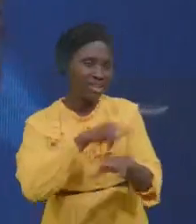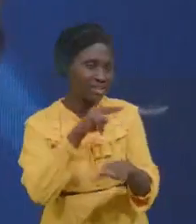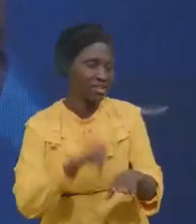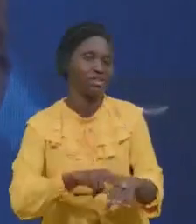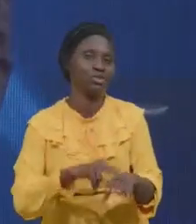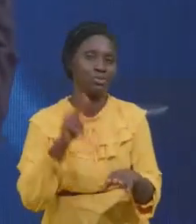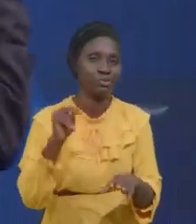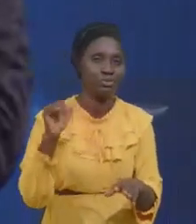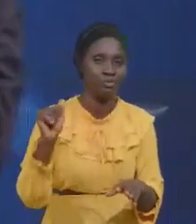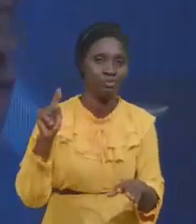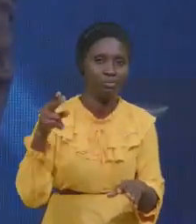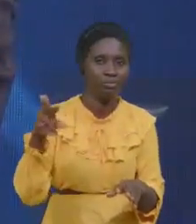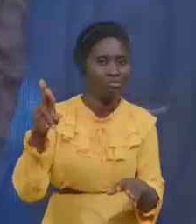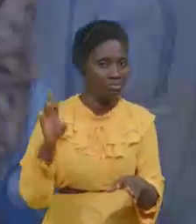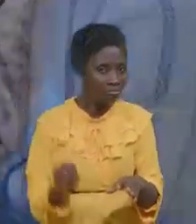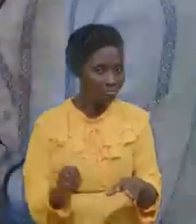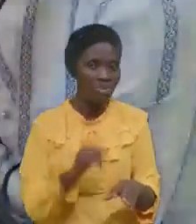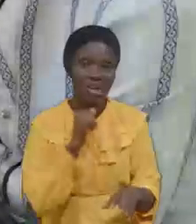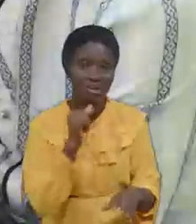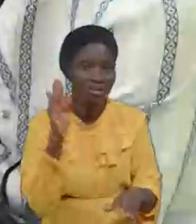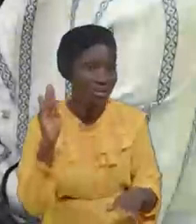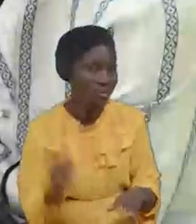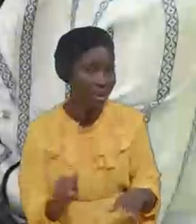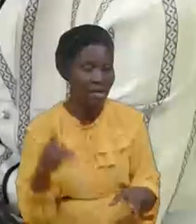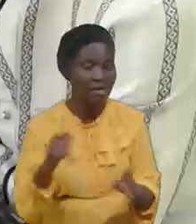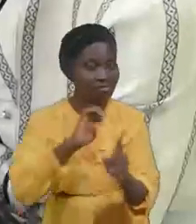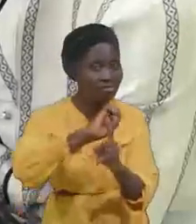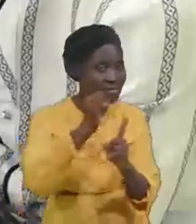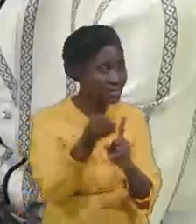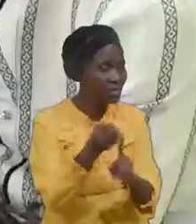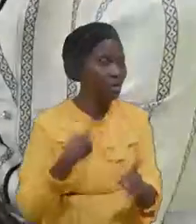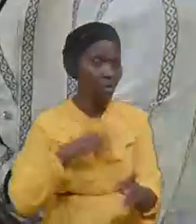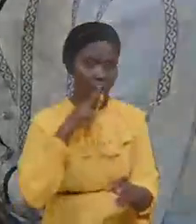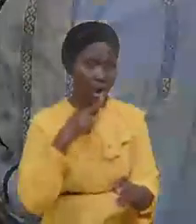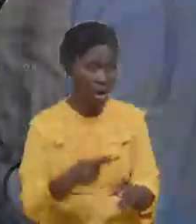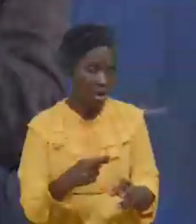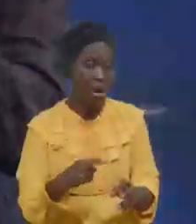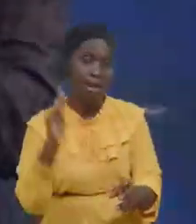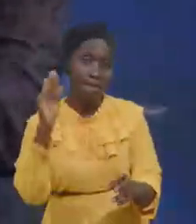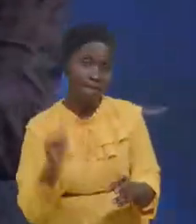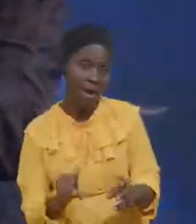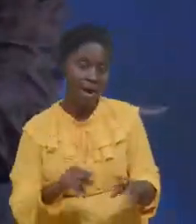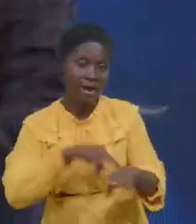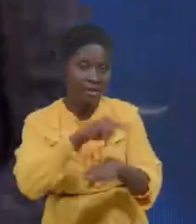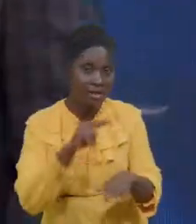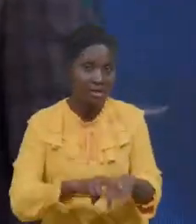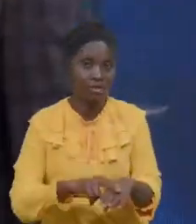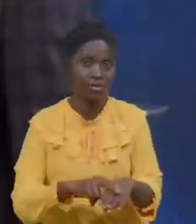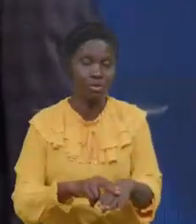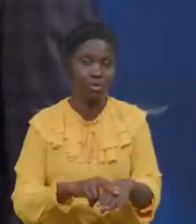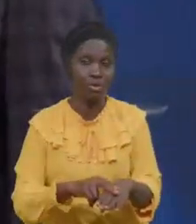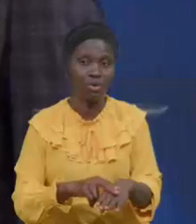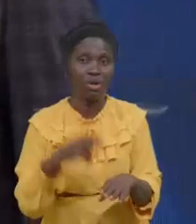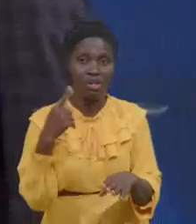by nature, not by the environment. We were by nature